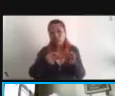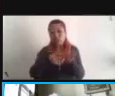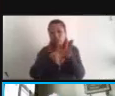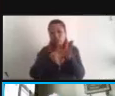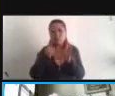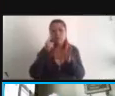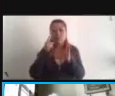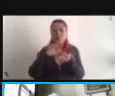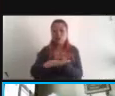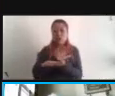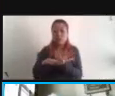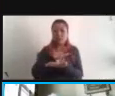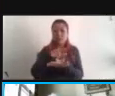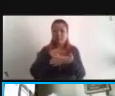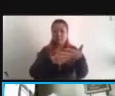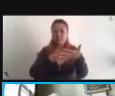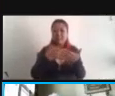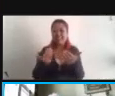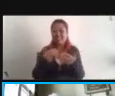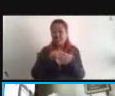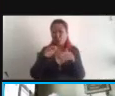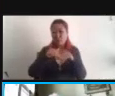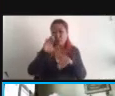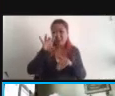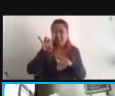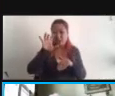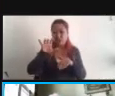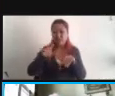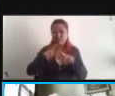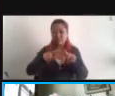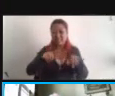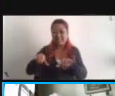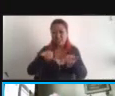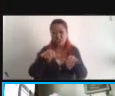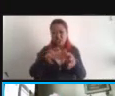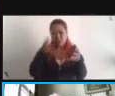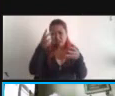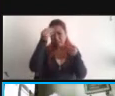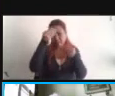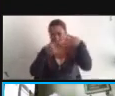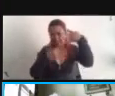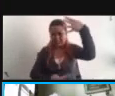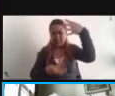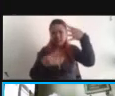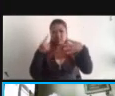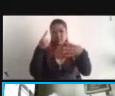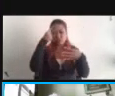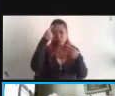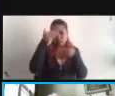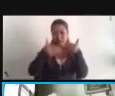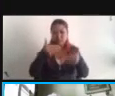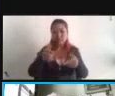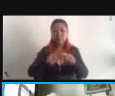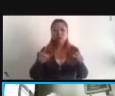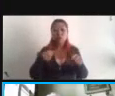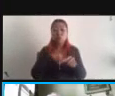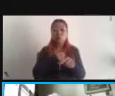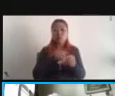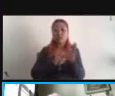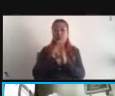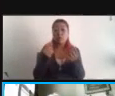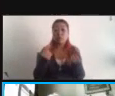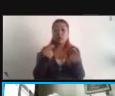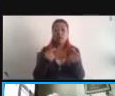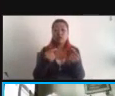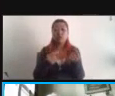documents. Once again, there's over 800 of them, so there's a lot of material to digest. So one of the things we've done is we've developed what we call